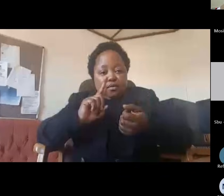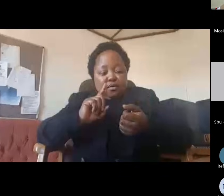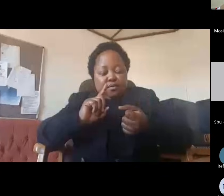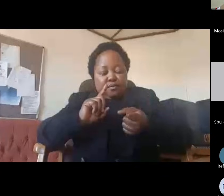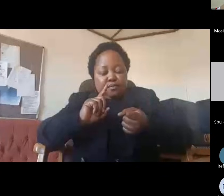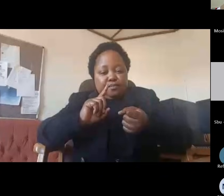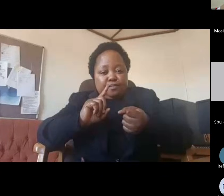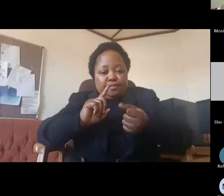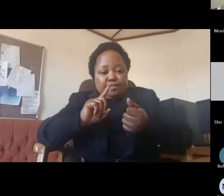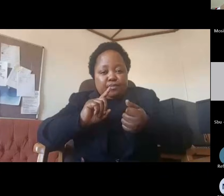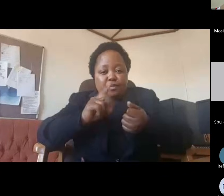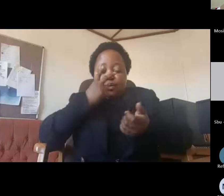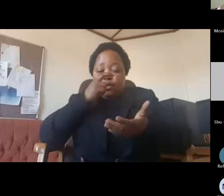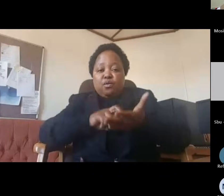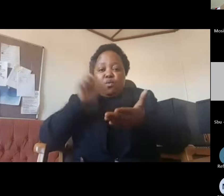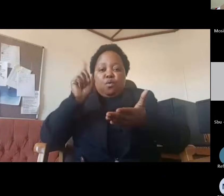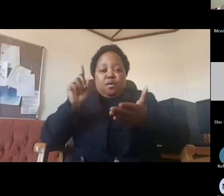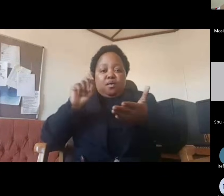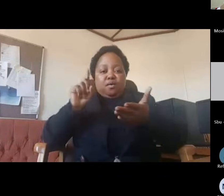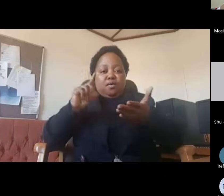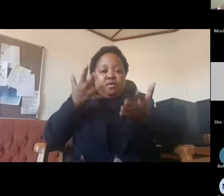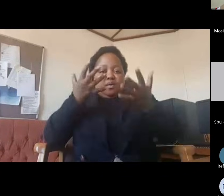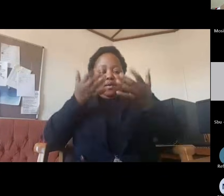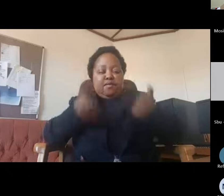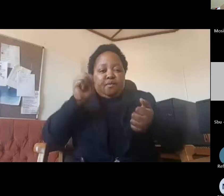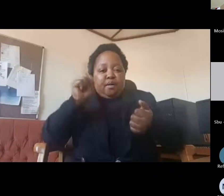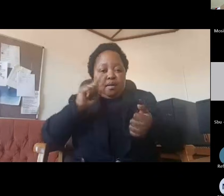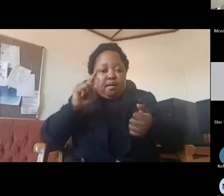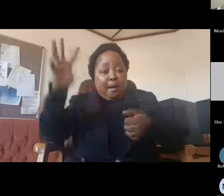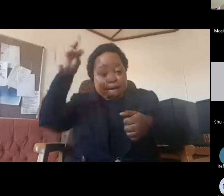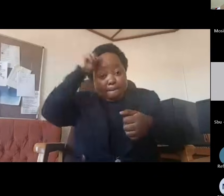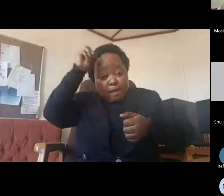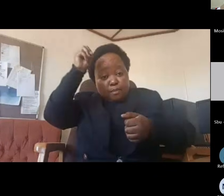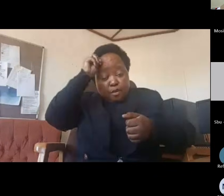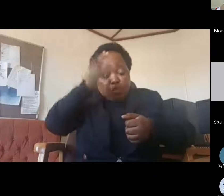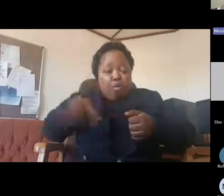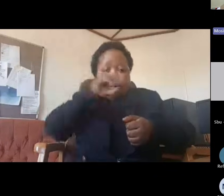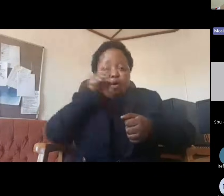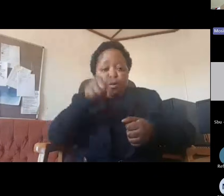to formulate a memory bank of these processes now.